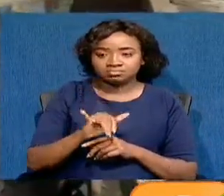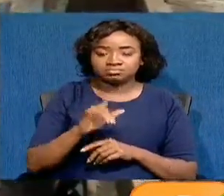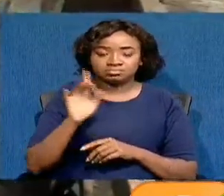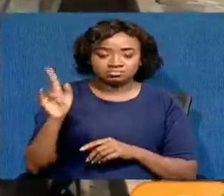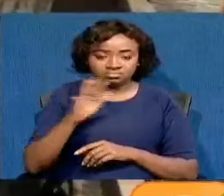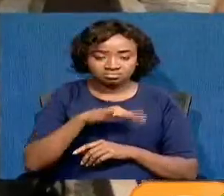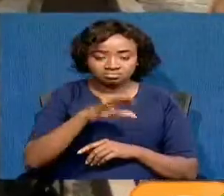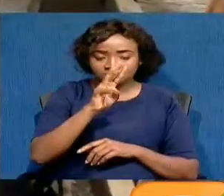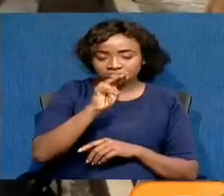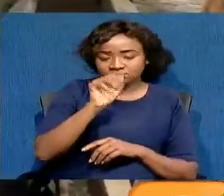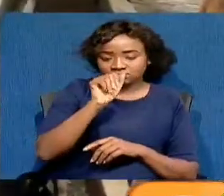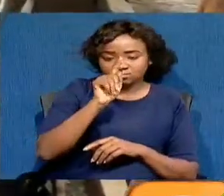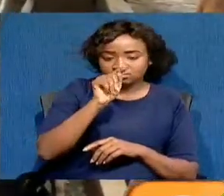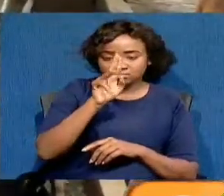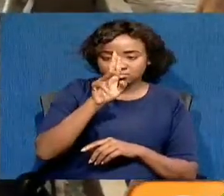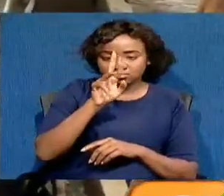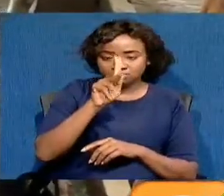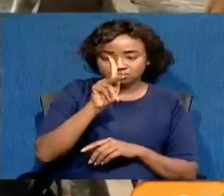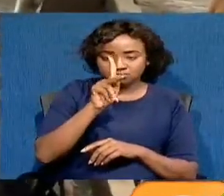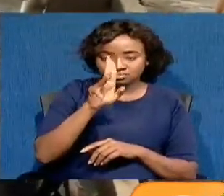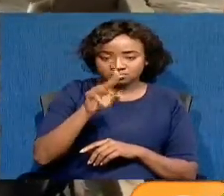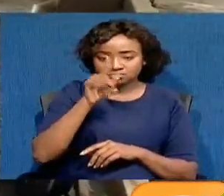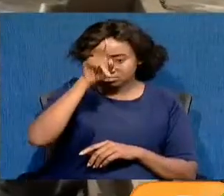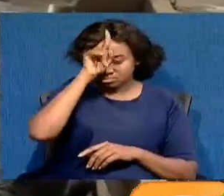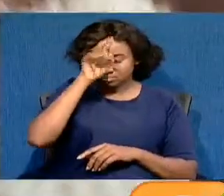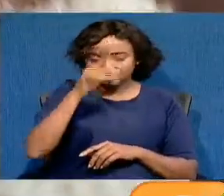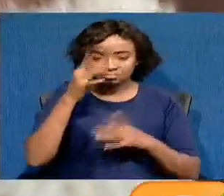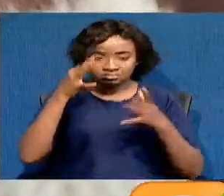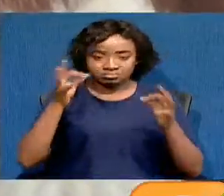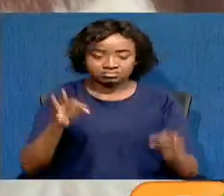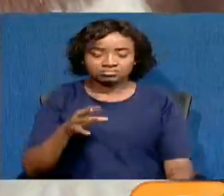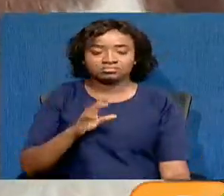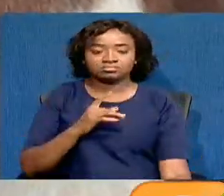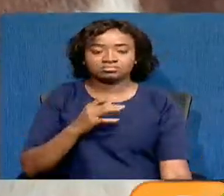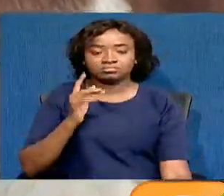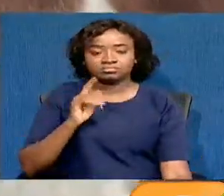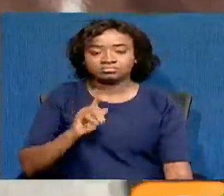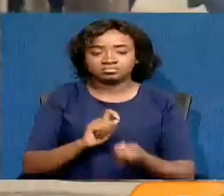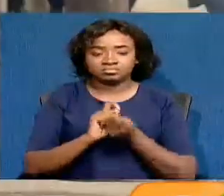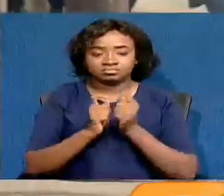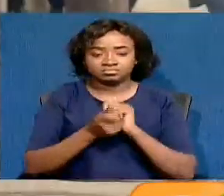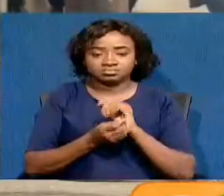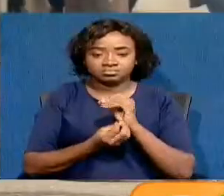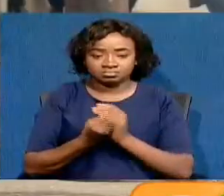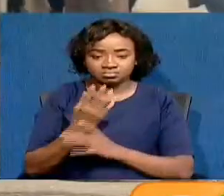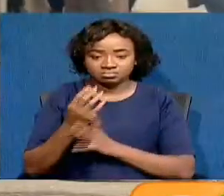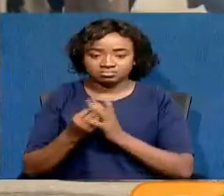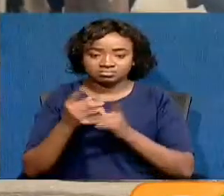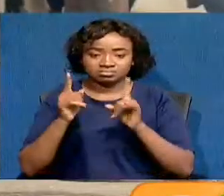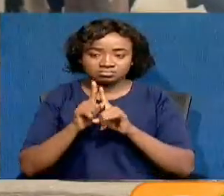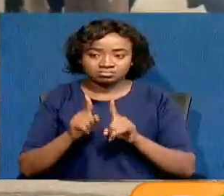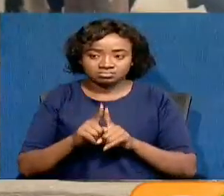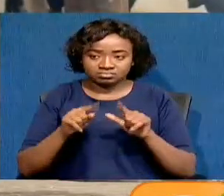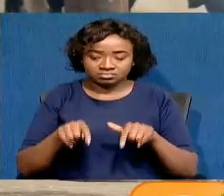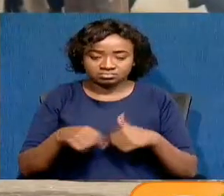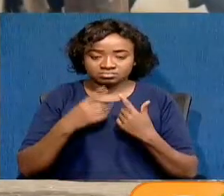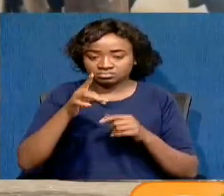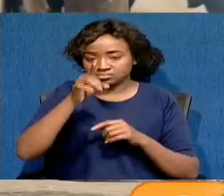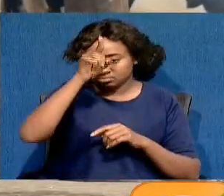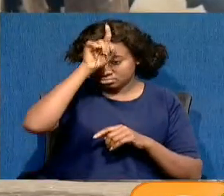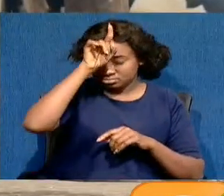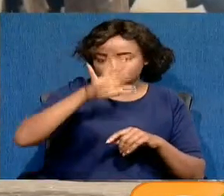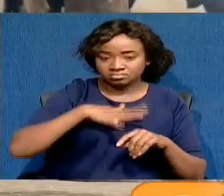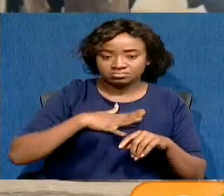part of a growing number turning to climate smart forages to transform production. Back home, my parents used to